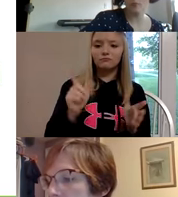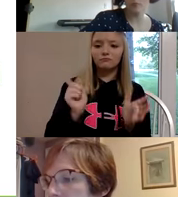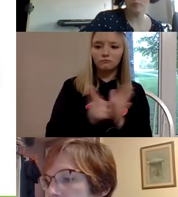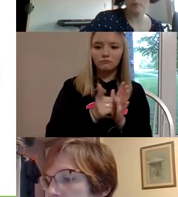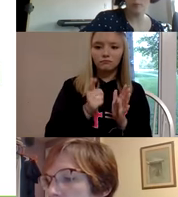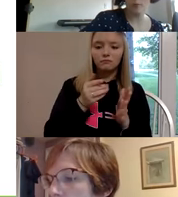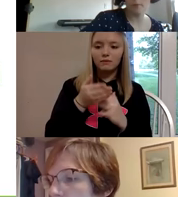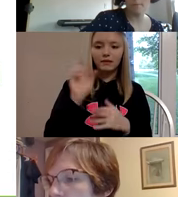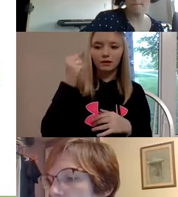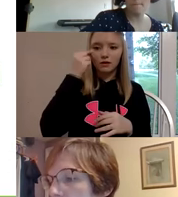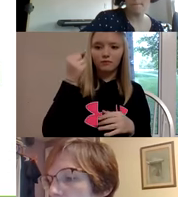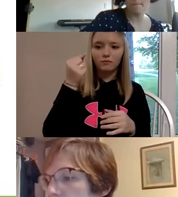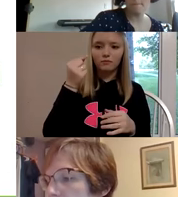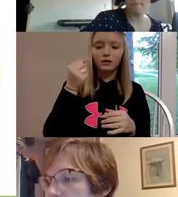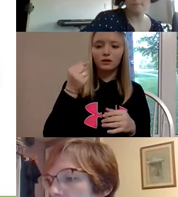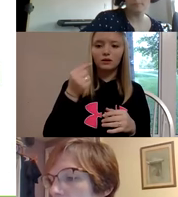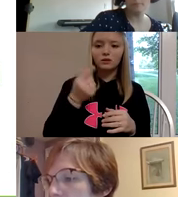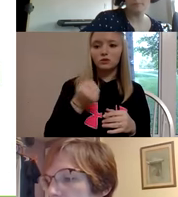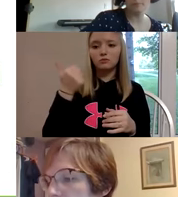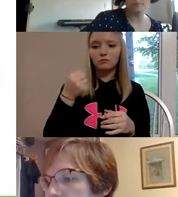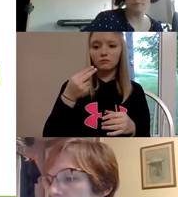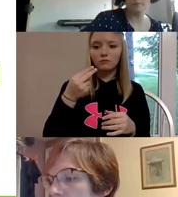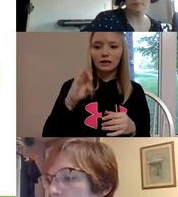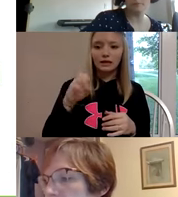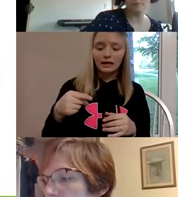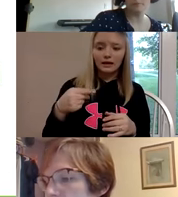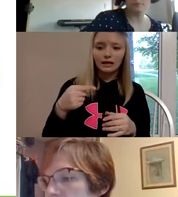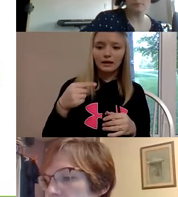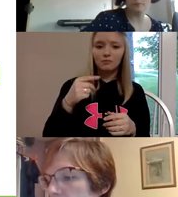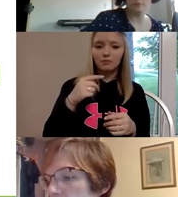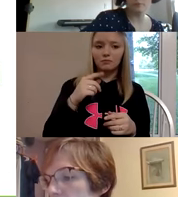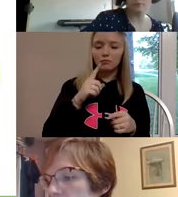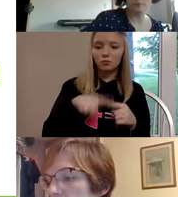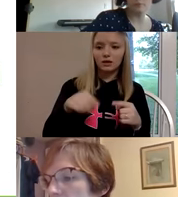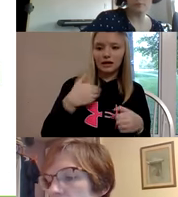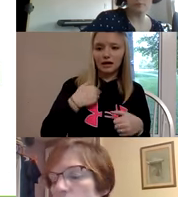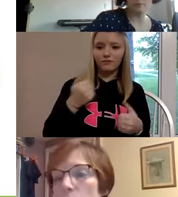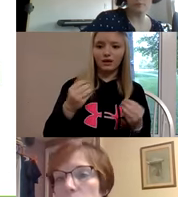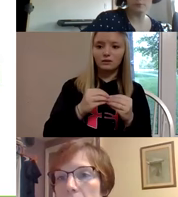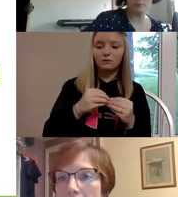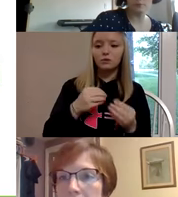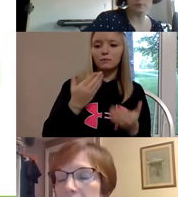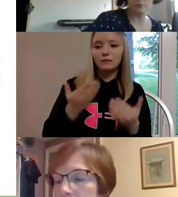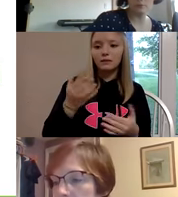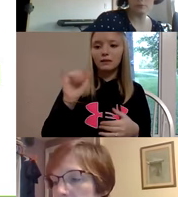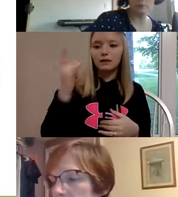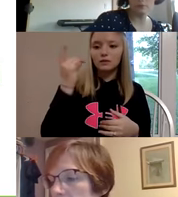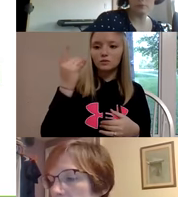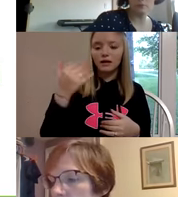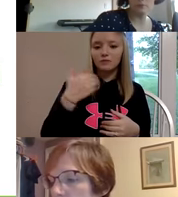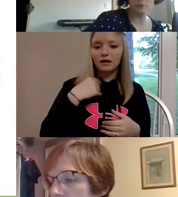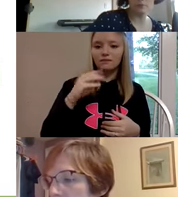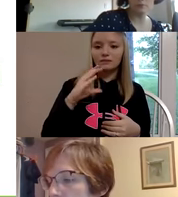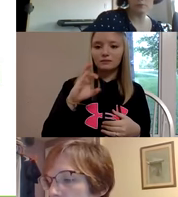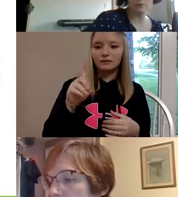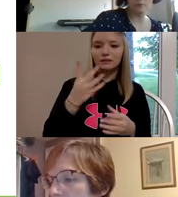our diet, which can contribute to the cannabinoid deficiency issues. So adding CBD